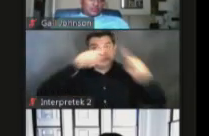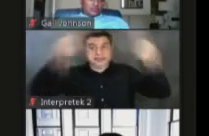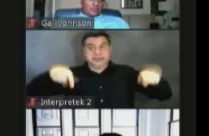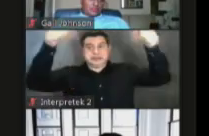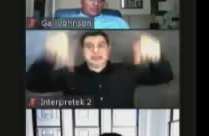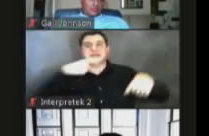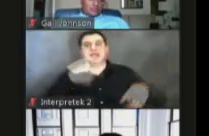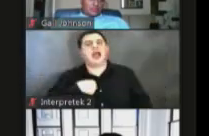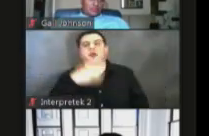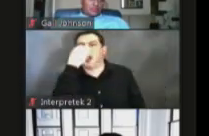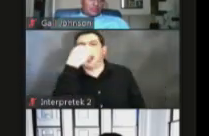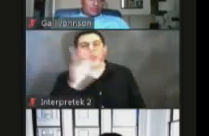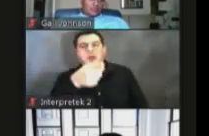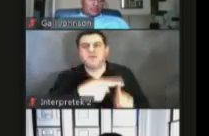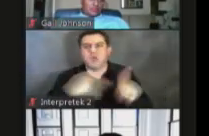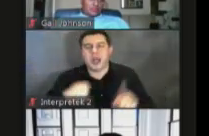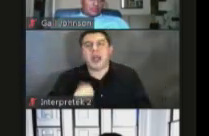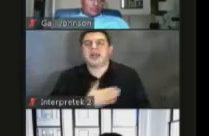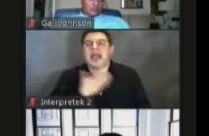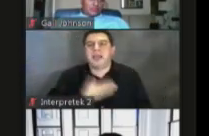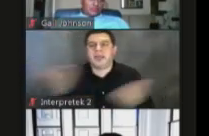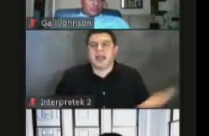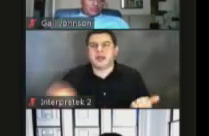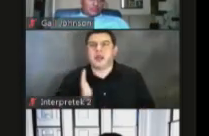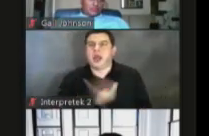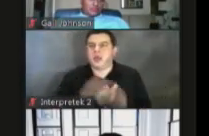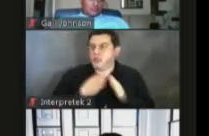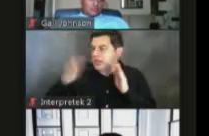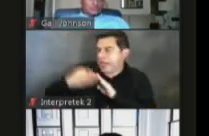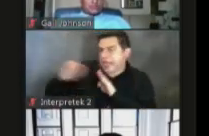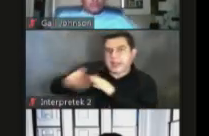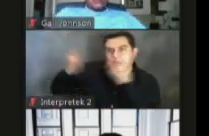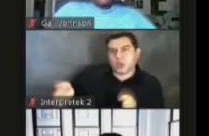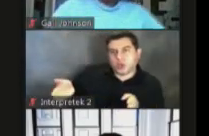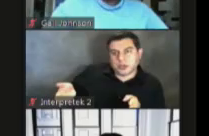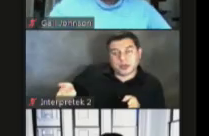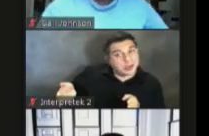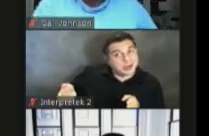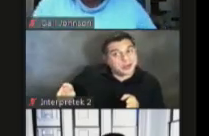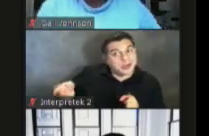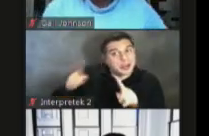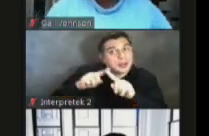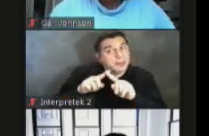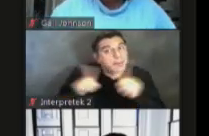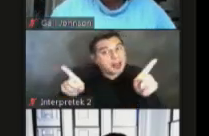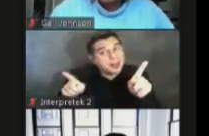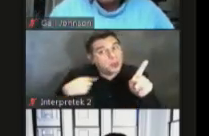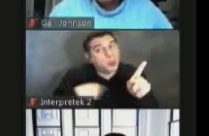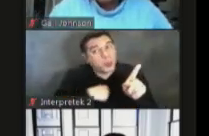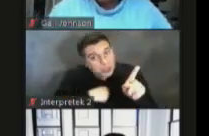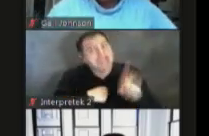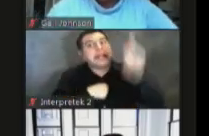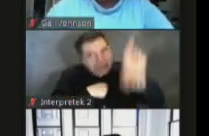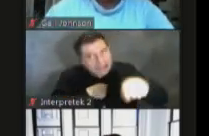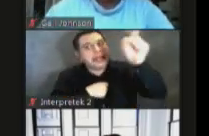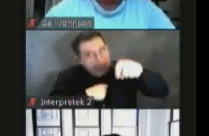neighbor. But rather than just being words on a sign, we need to make those values an actual action by wanting